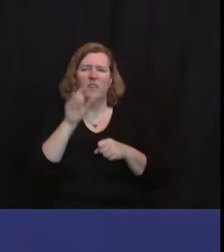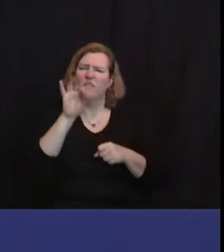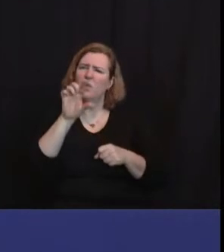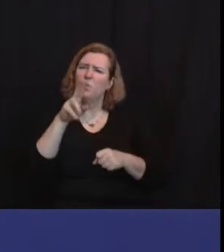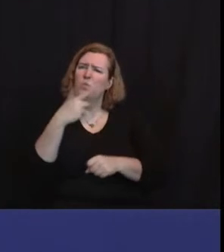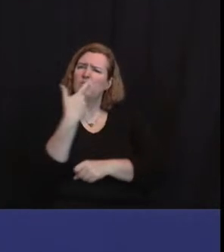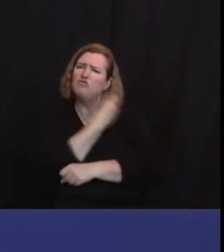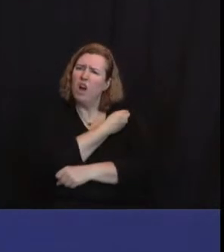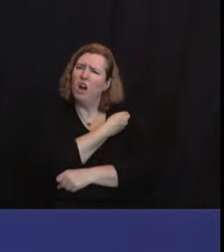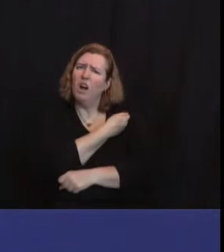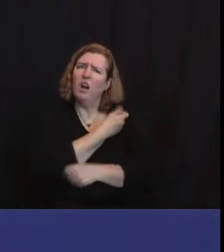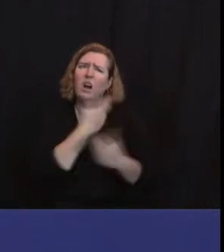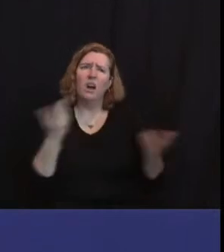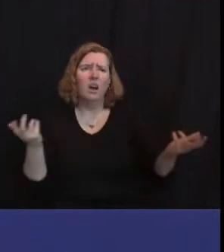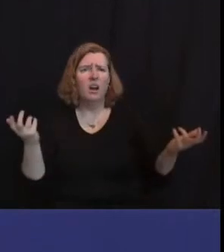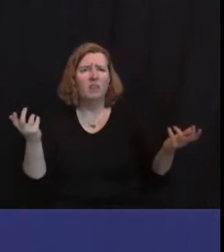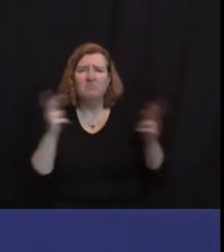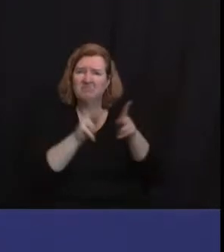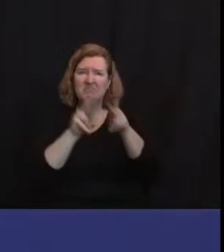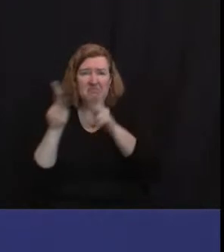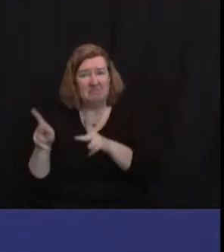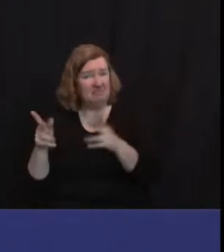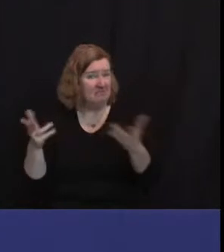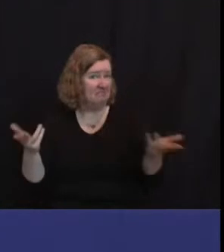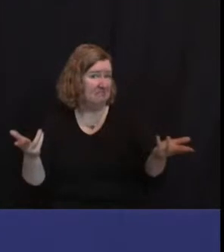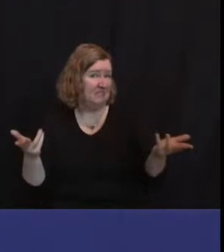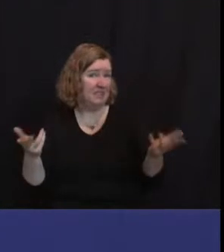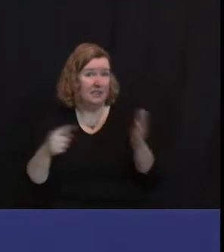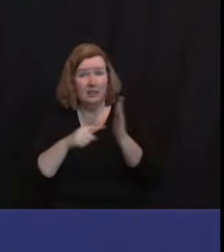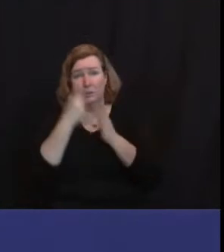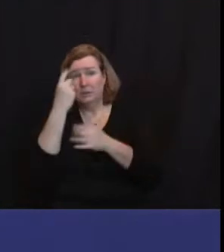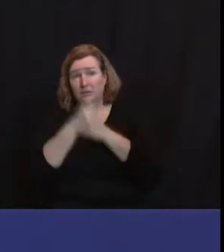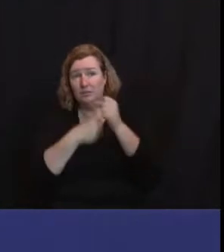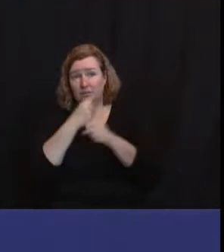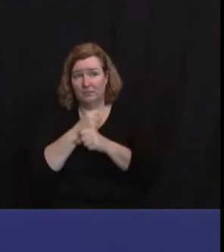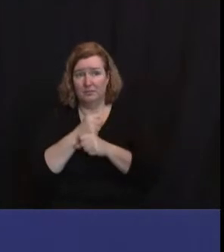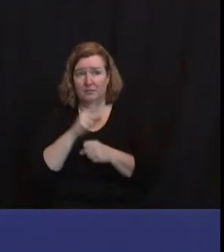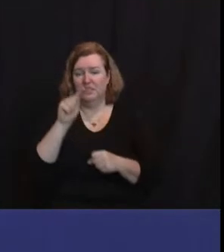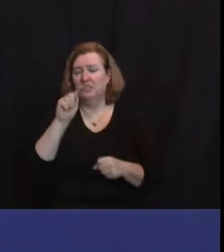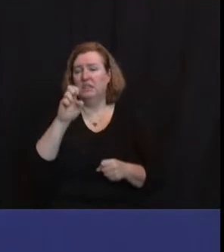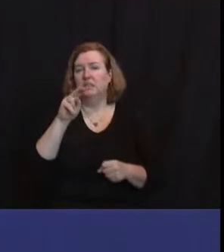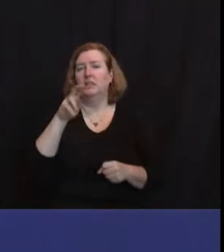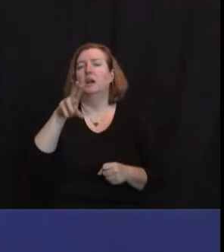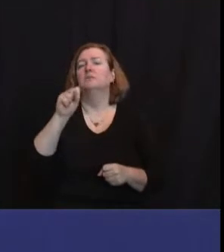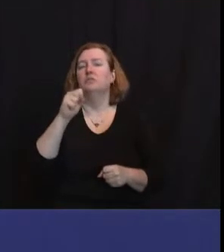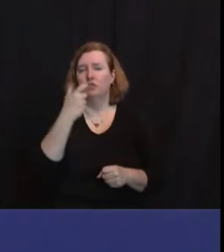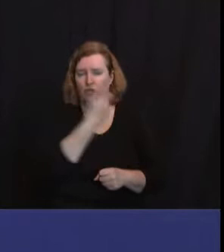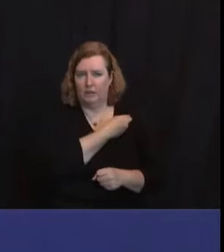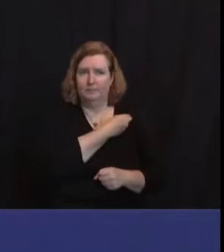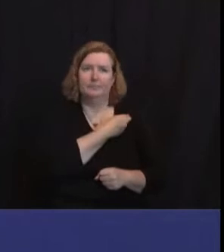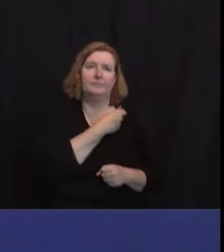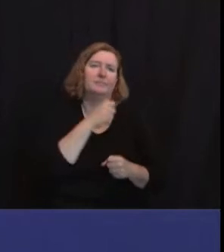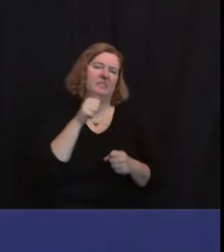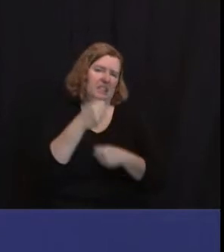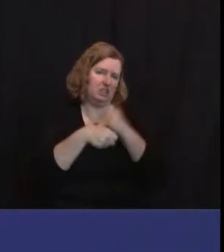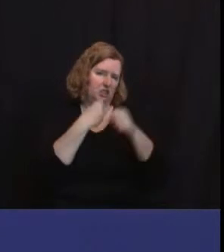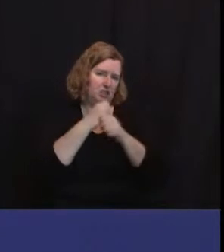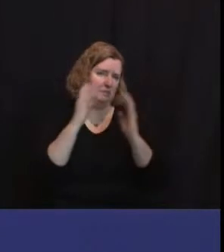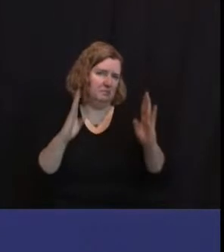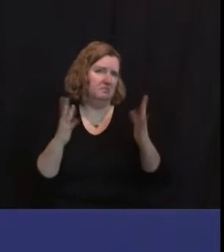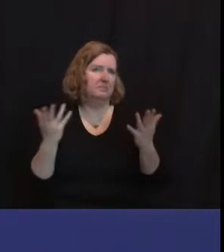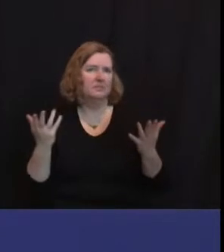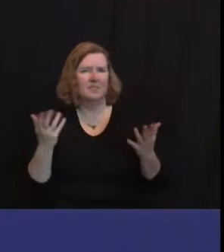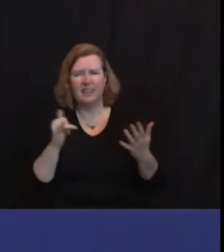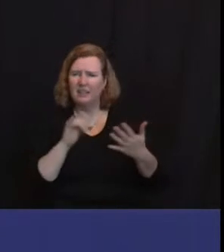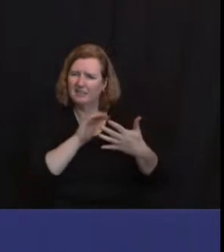a tetanus or a once a lifetime, once a 10 years. And thank you. Good to see you, by the way. Matt, nice to see you. Good